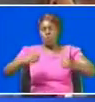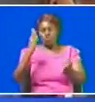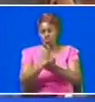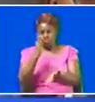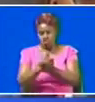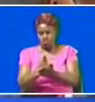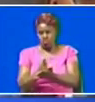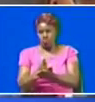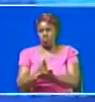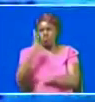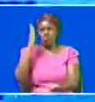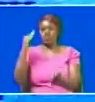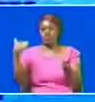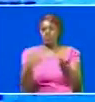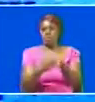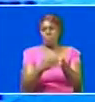stall.